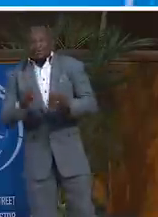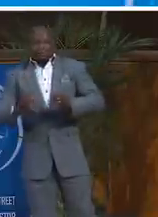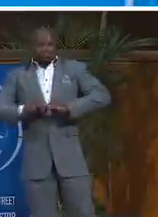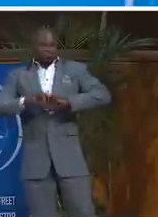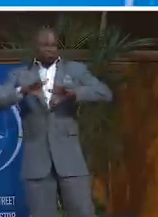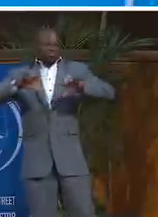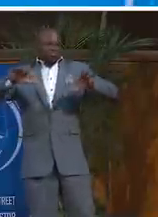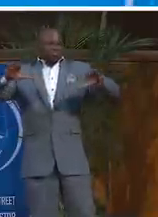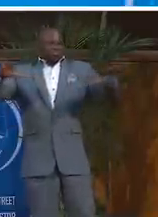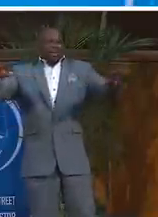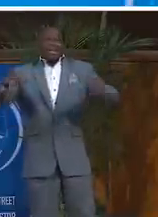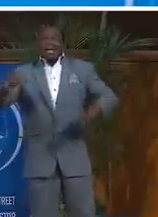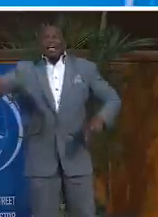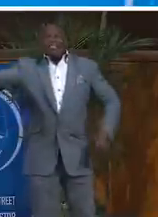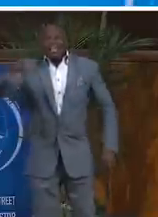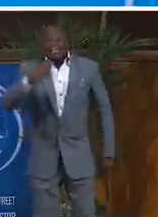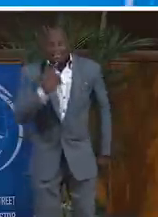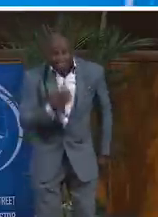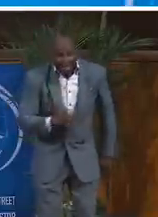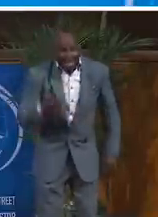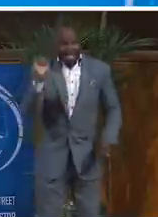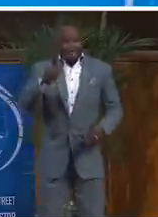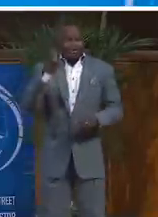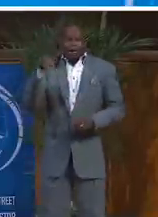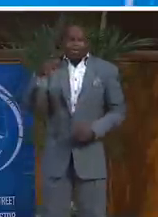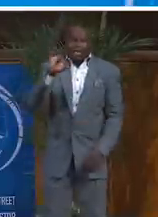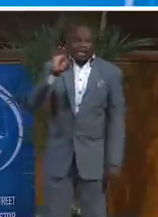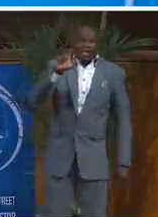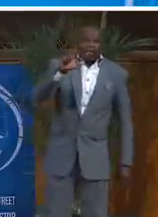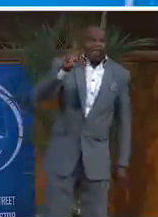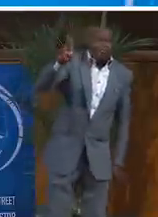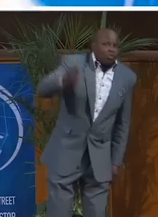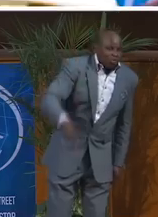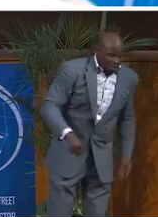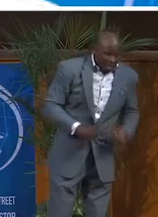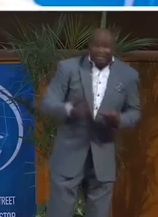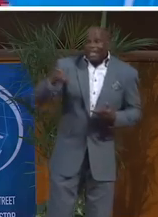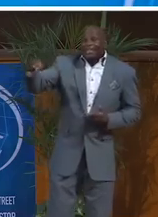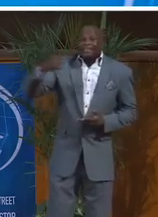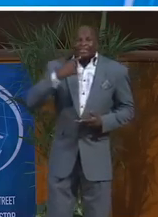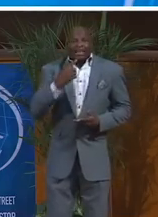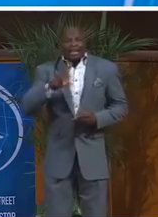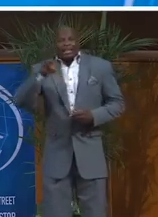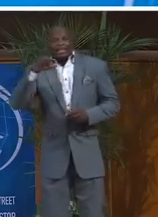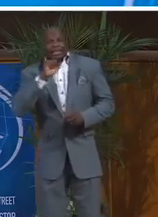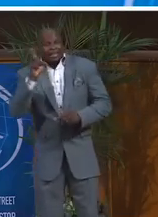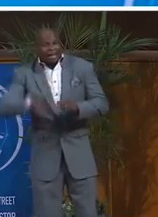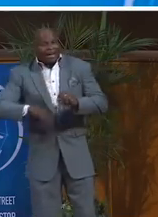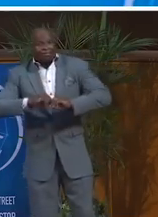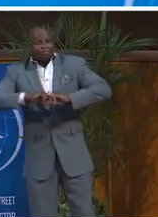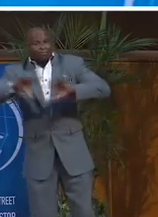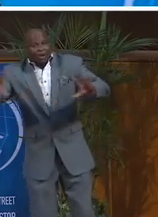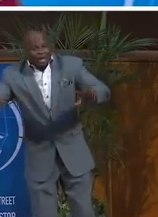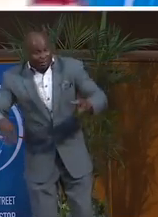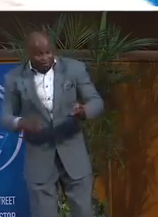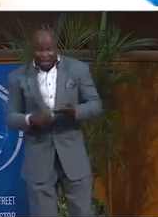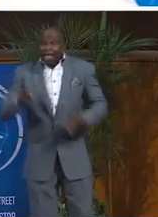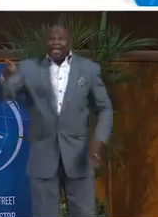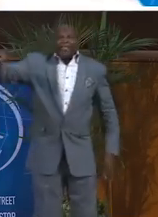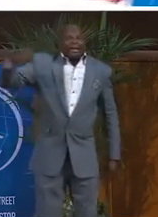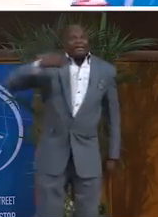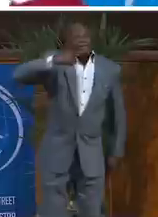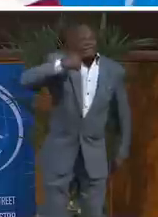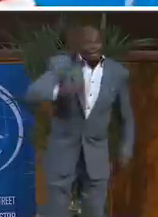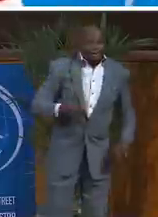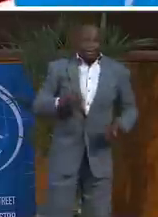contained. They said it was only the flu. They said it could not spread. They